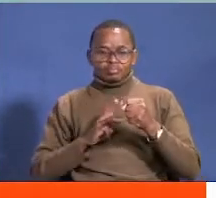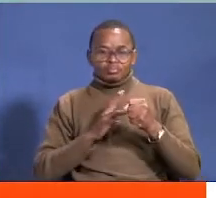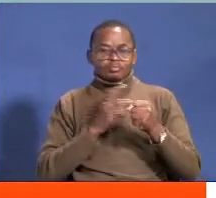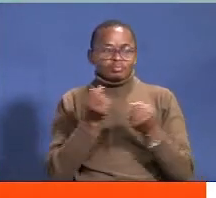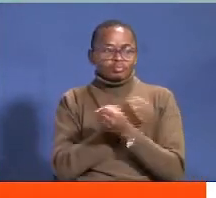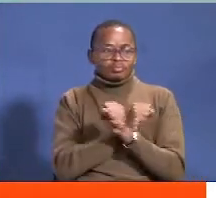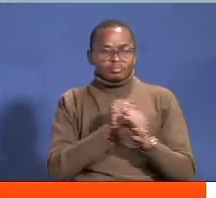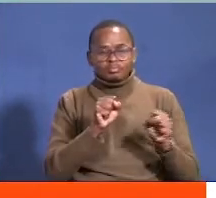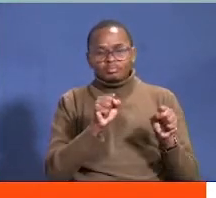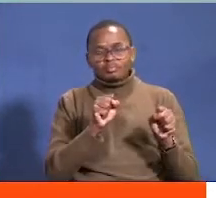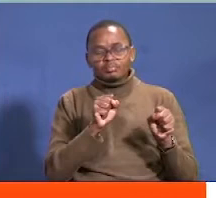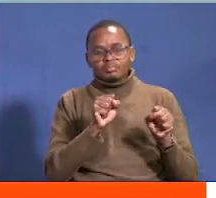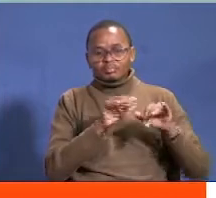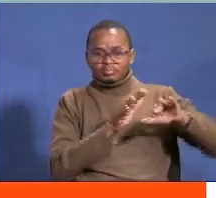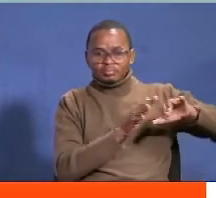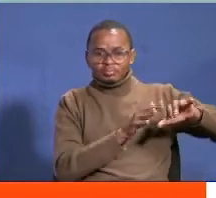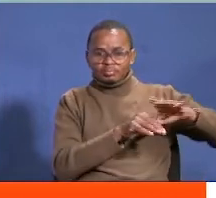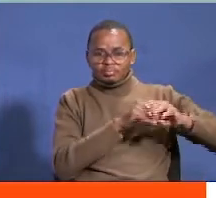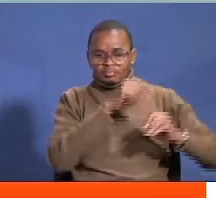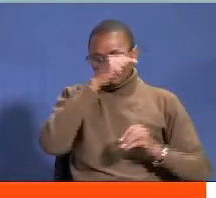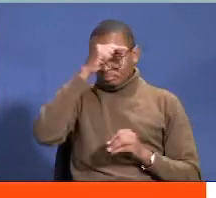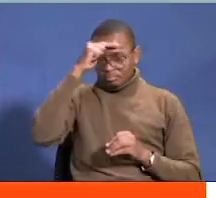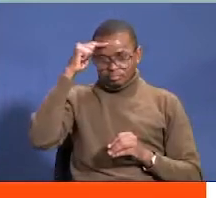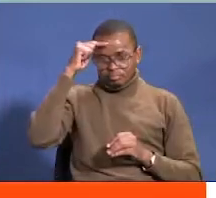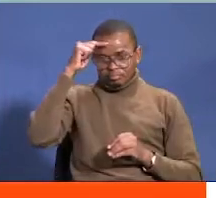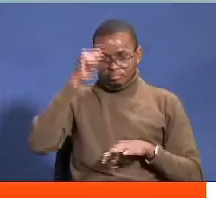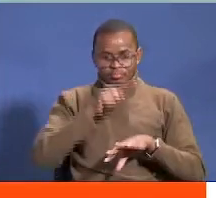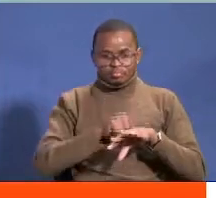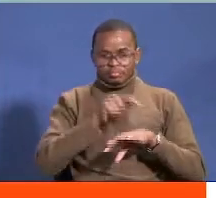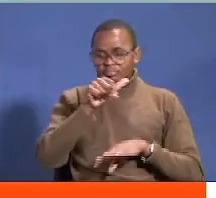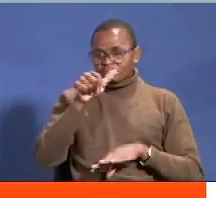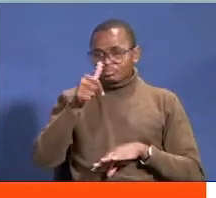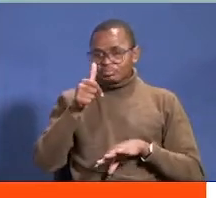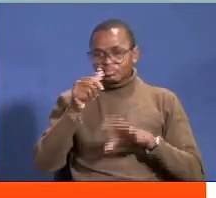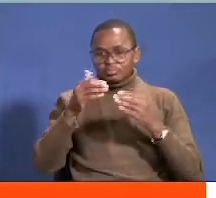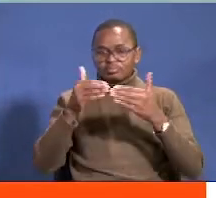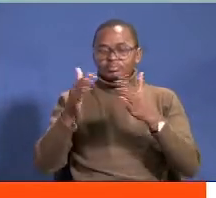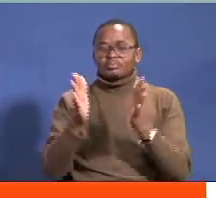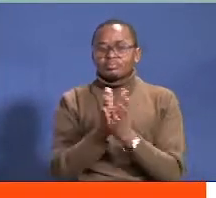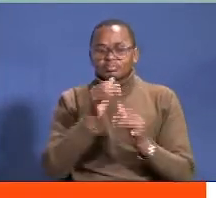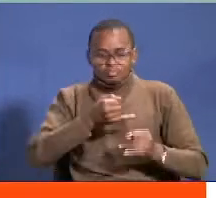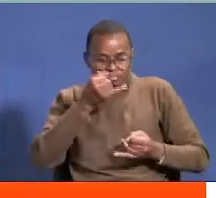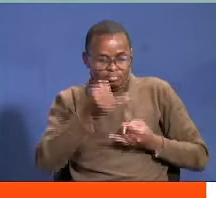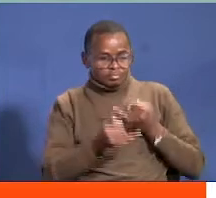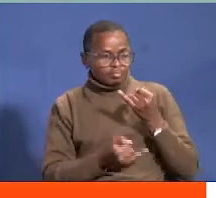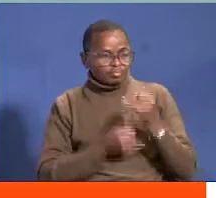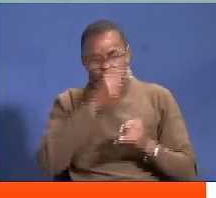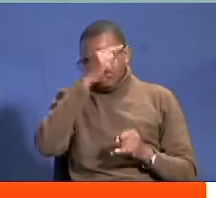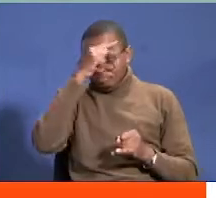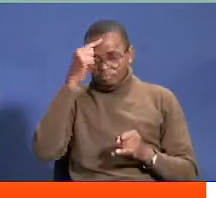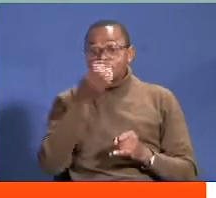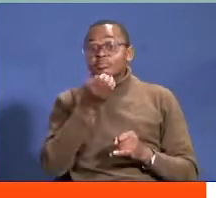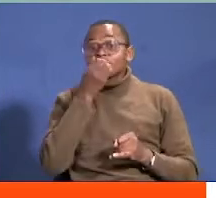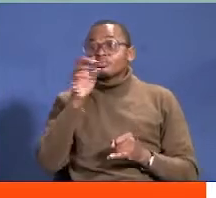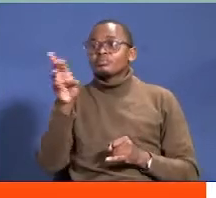leave that out, because at some point we were seeing some communities really enjoying having them because they were eating